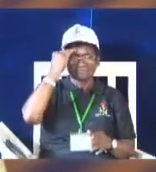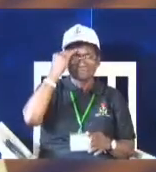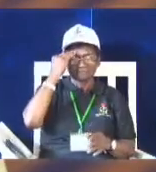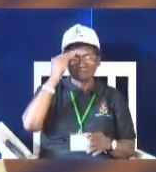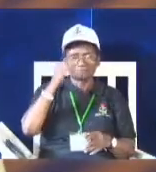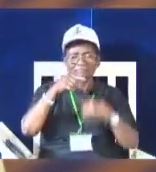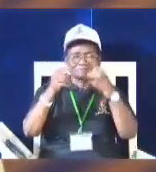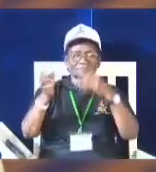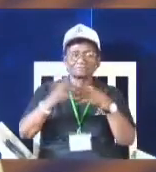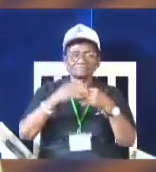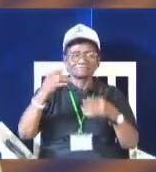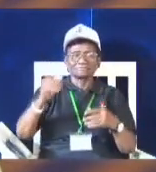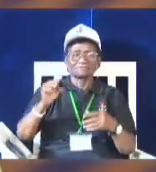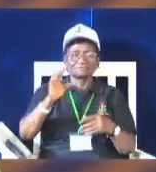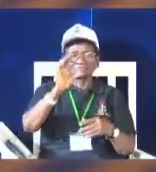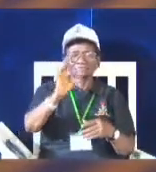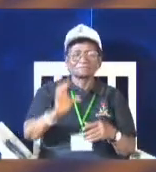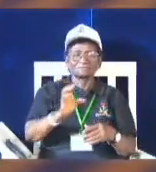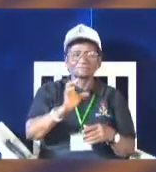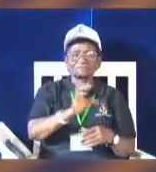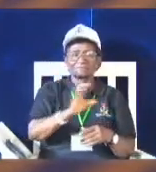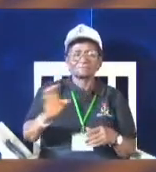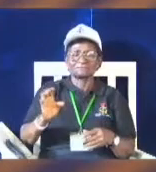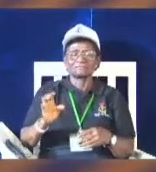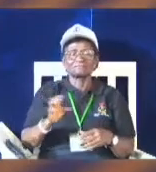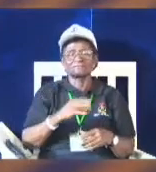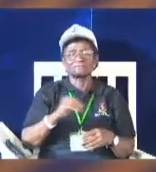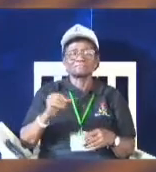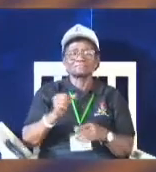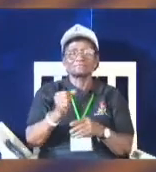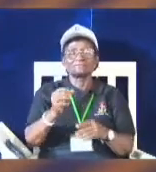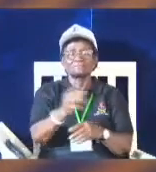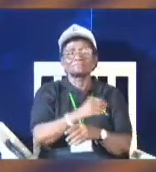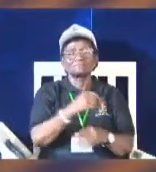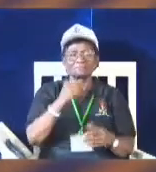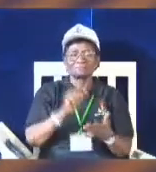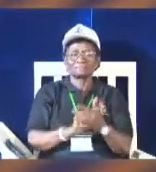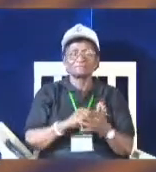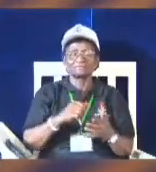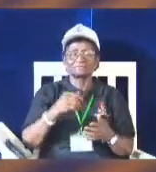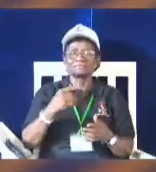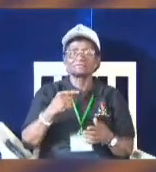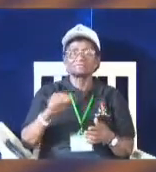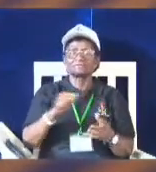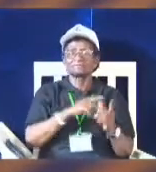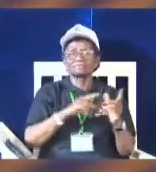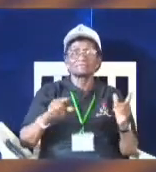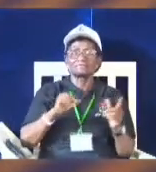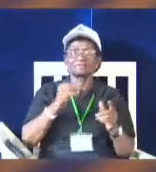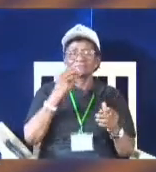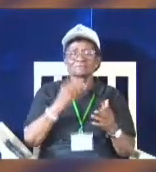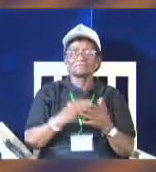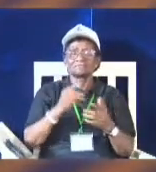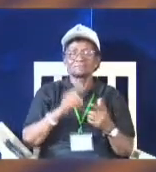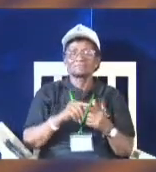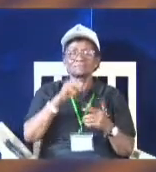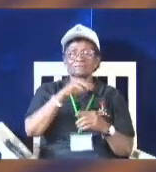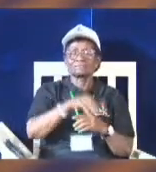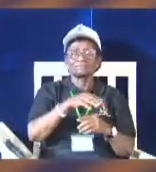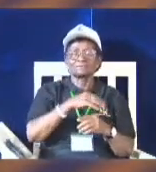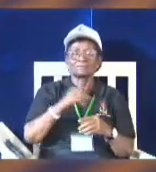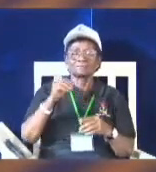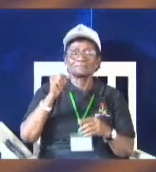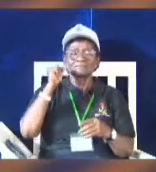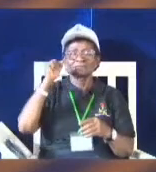Got back to the campus, gathered all his books together and all his clothes, and set them on fire.